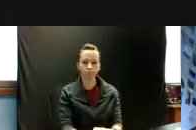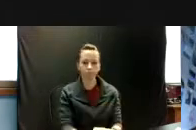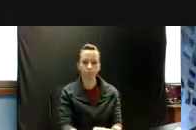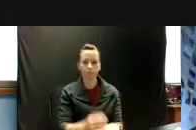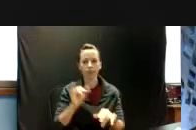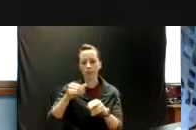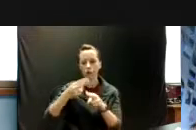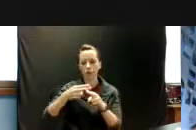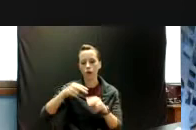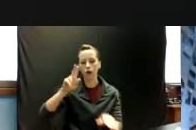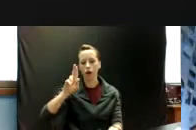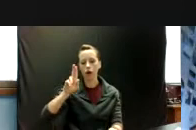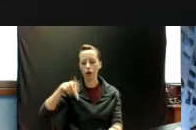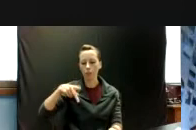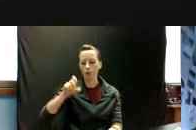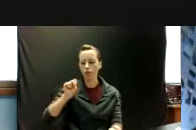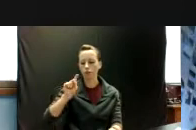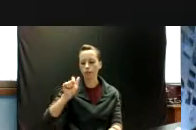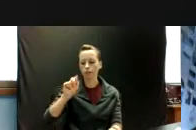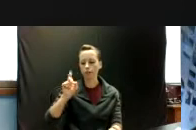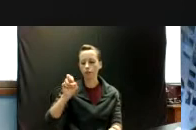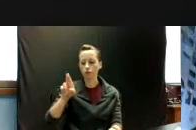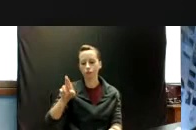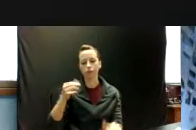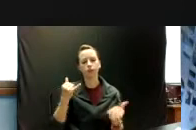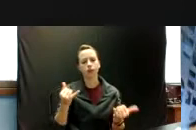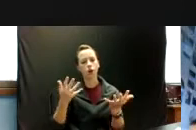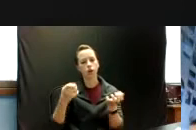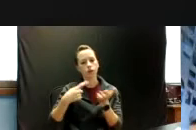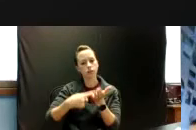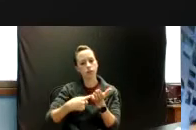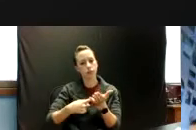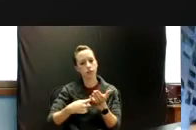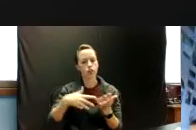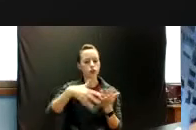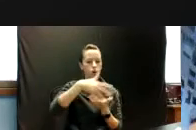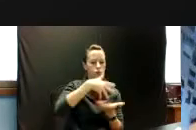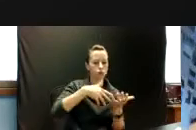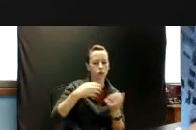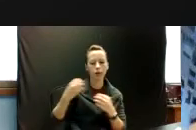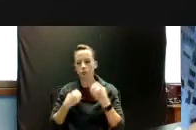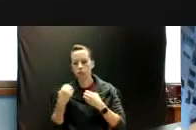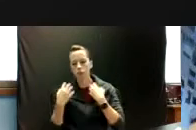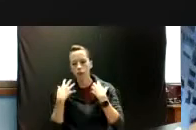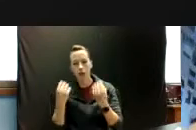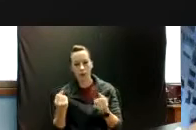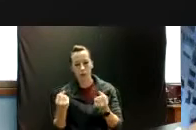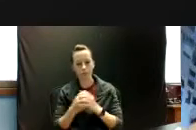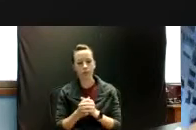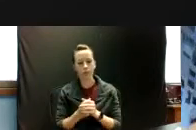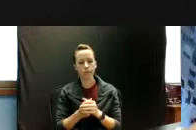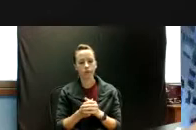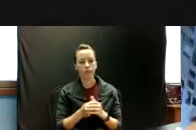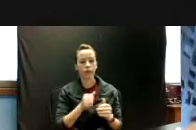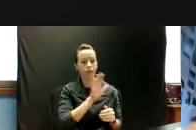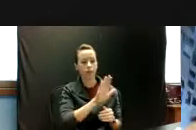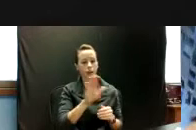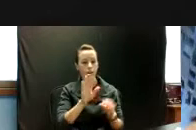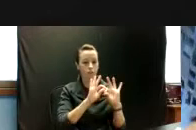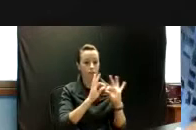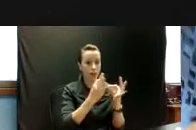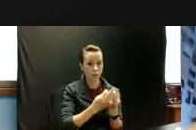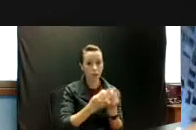Okay, so I want to talk to you a little bit about social and emotional health. So within the context of one's family, community, and cultural background, social and